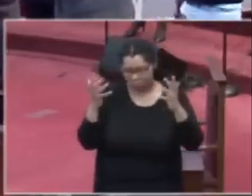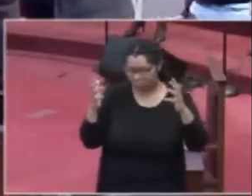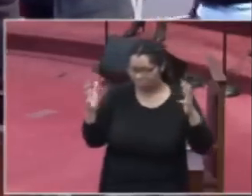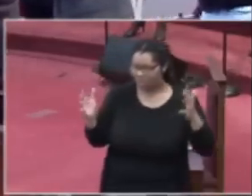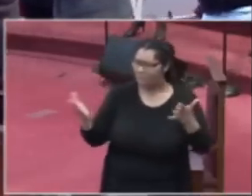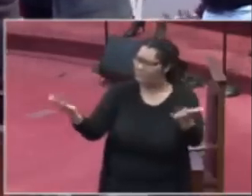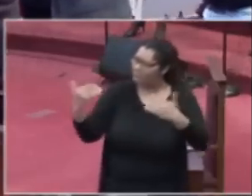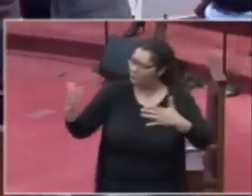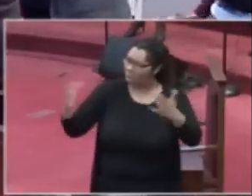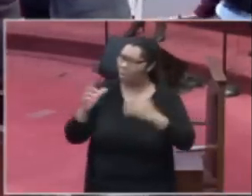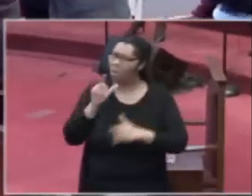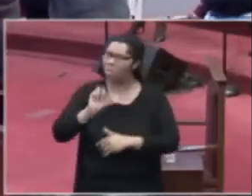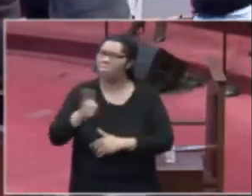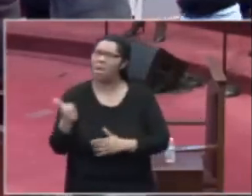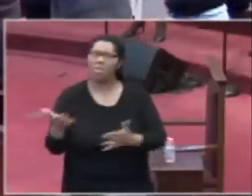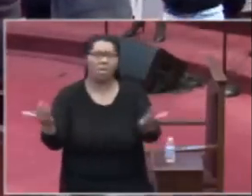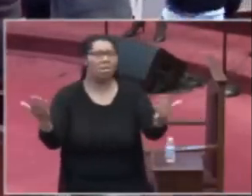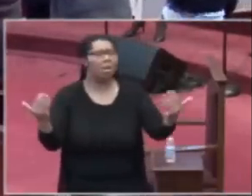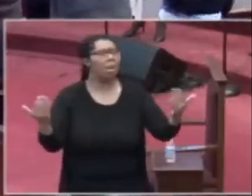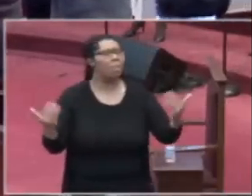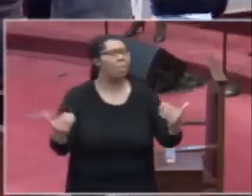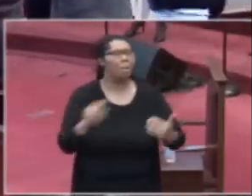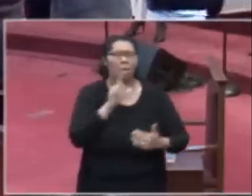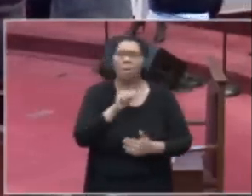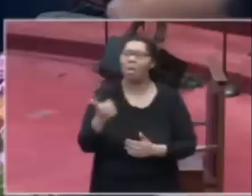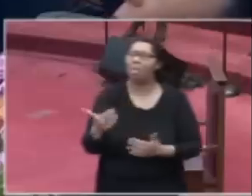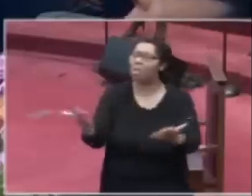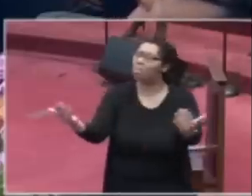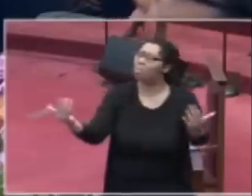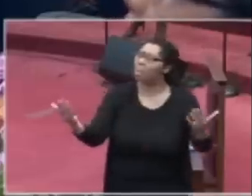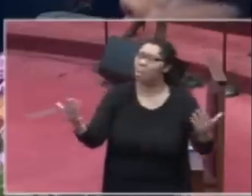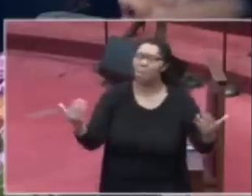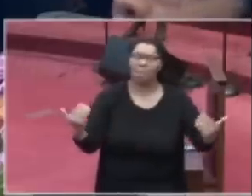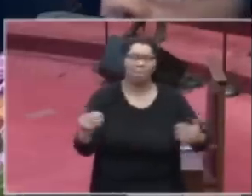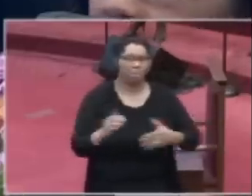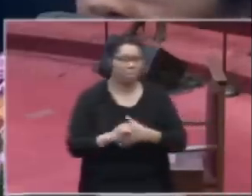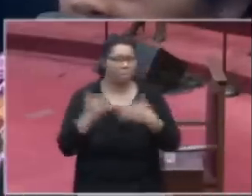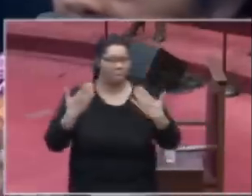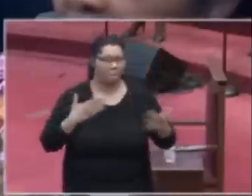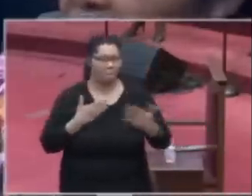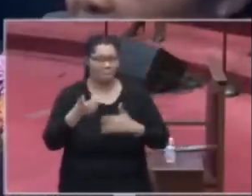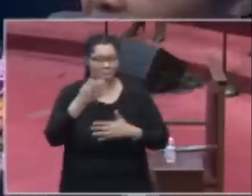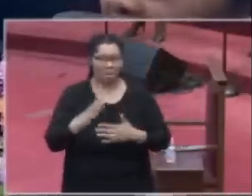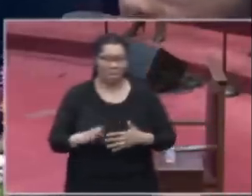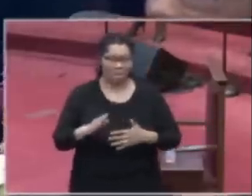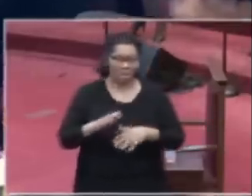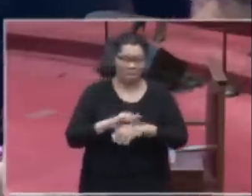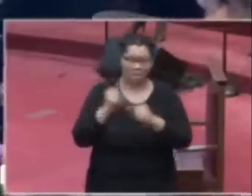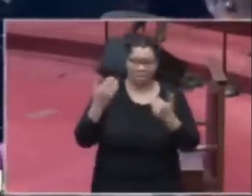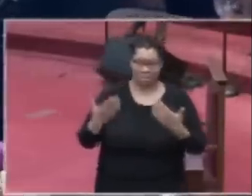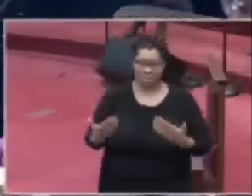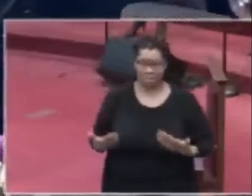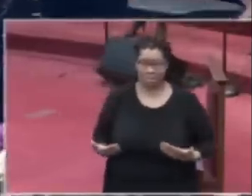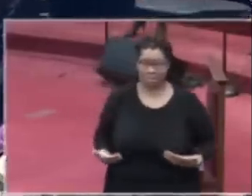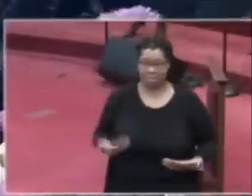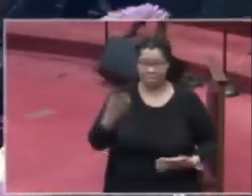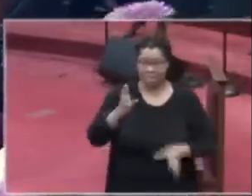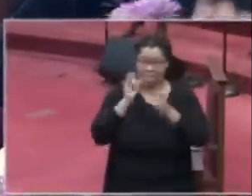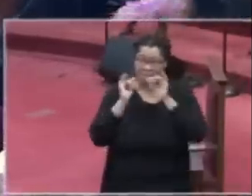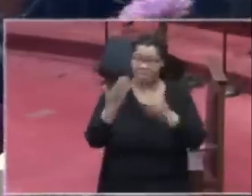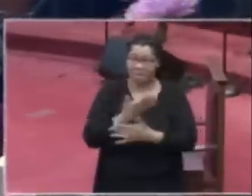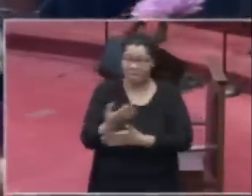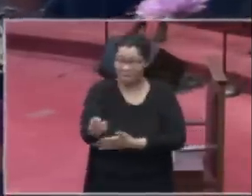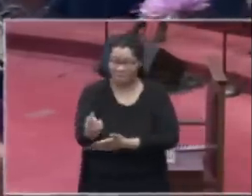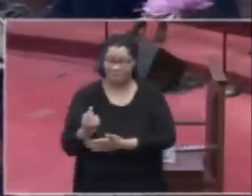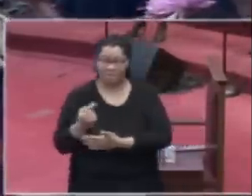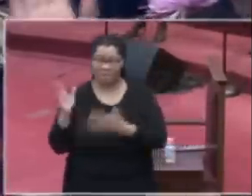Come on, who else? Who else? Who else? God bless you walking. God